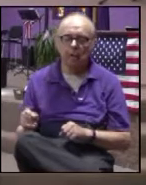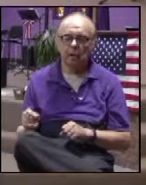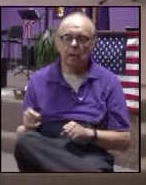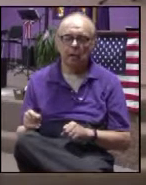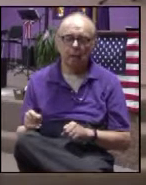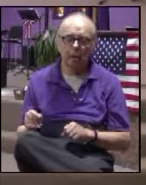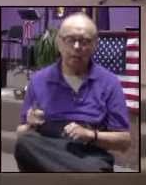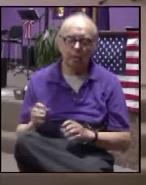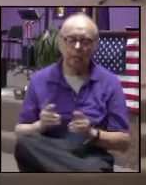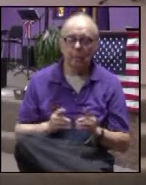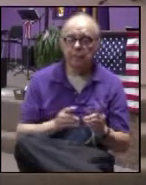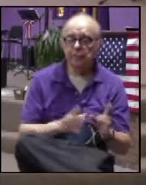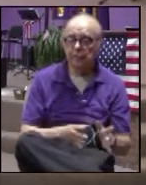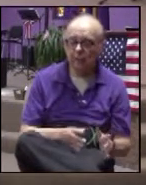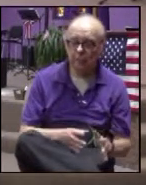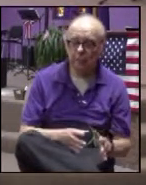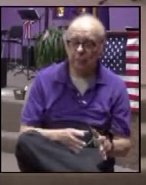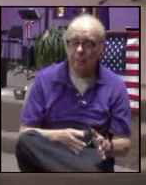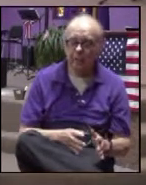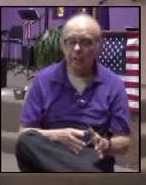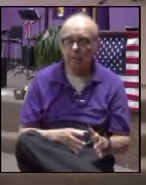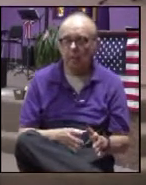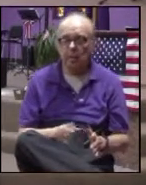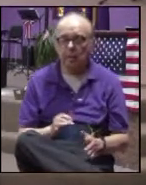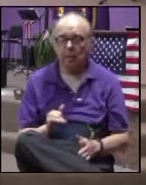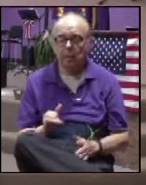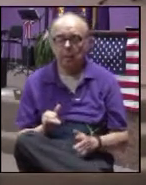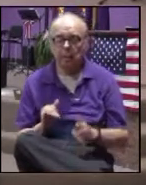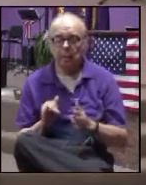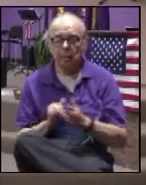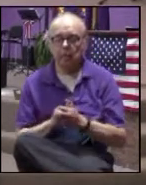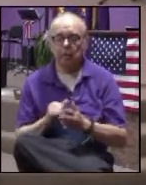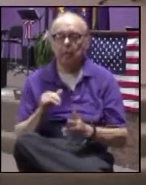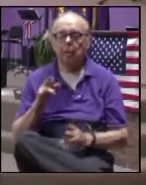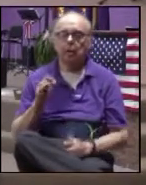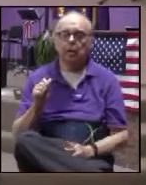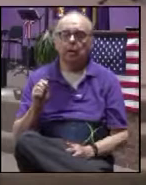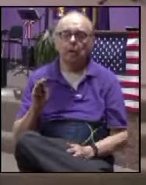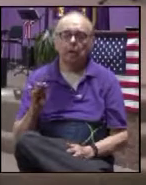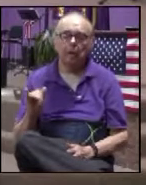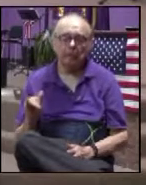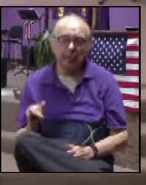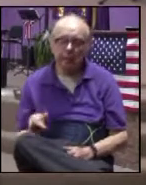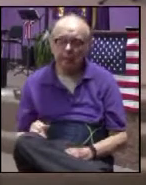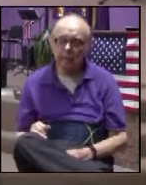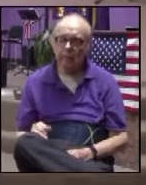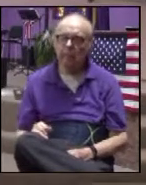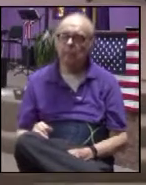were discipled by that rabbi.